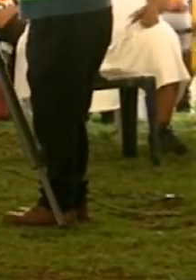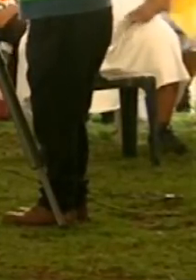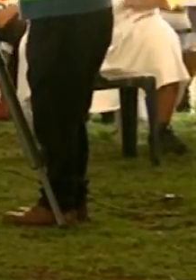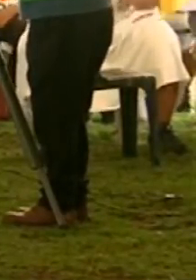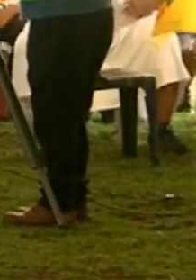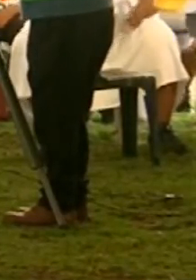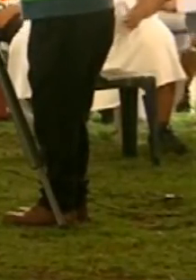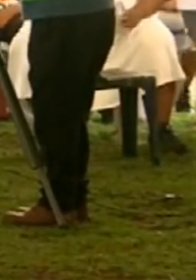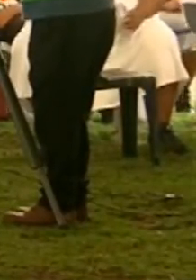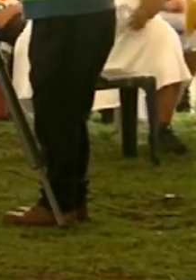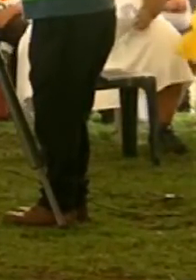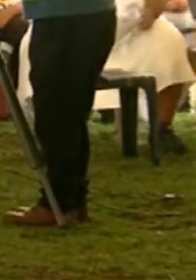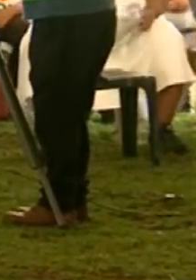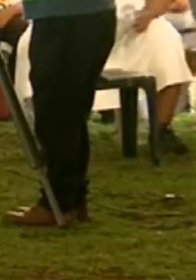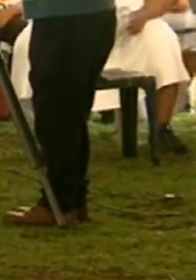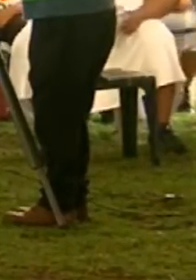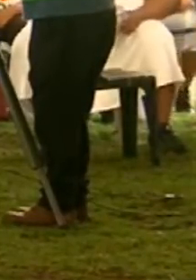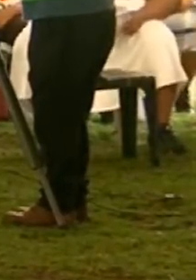Salalapo!